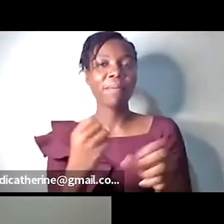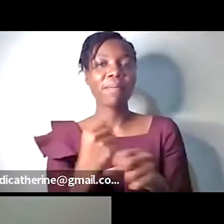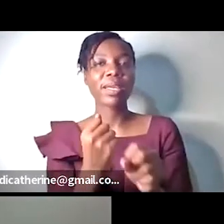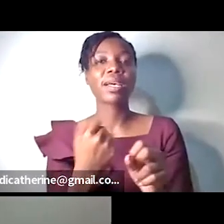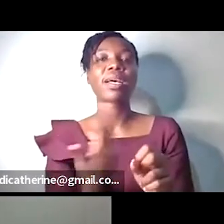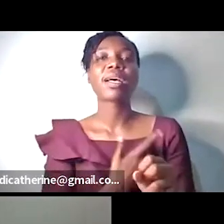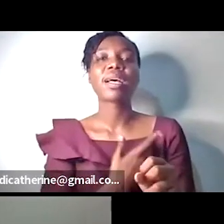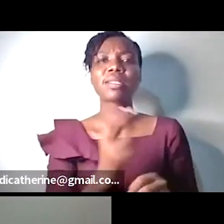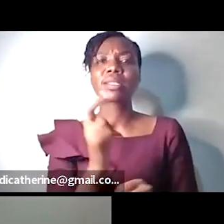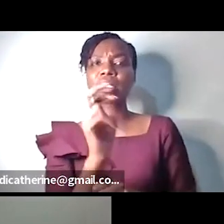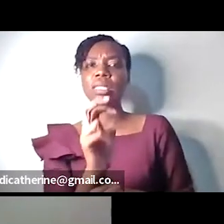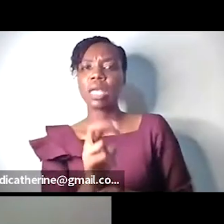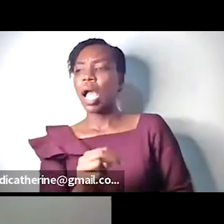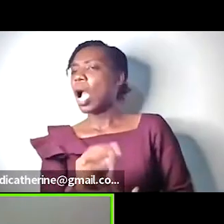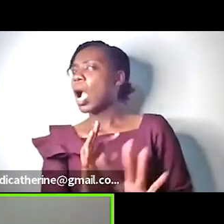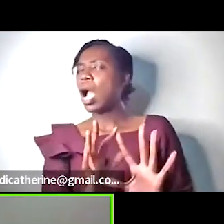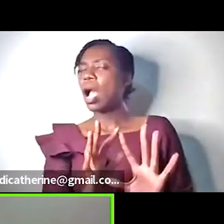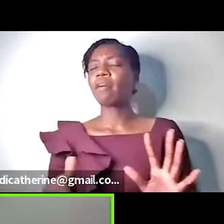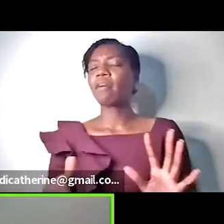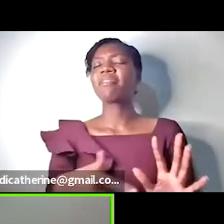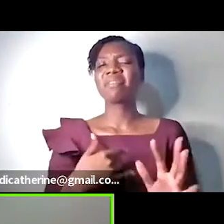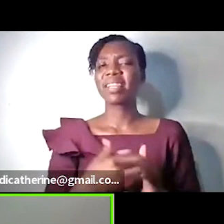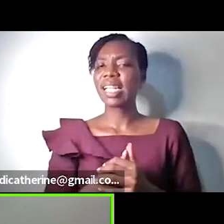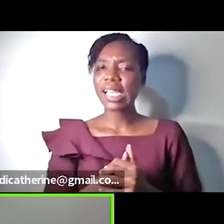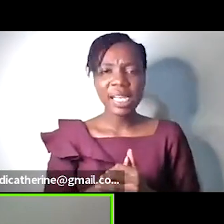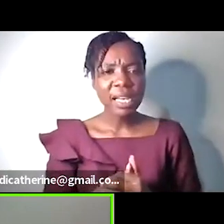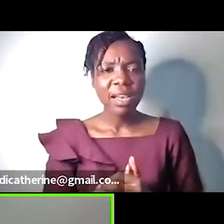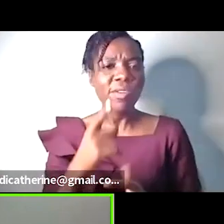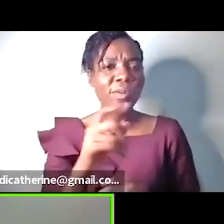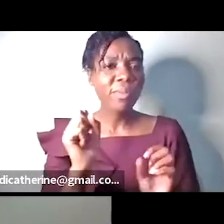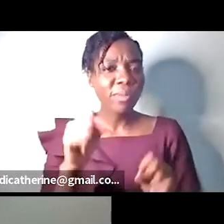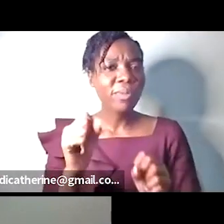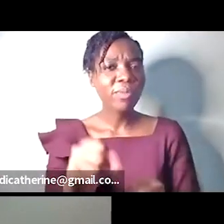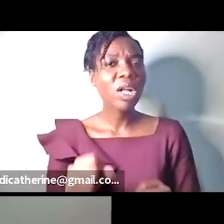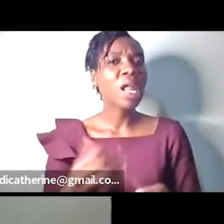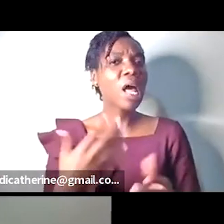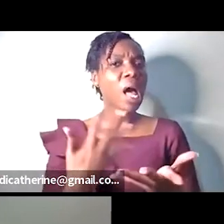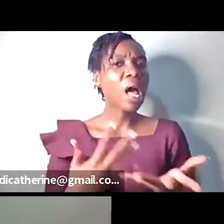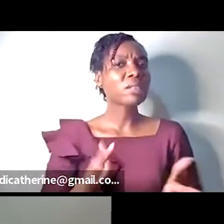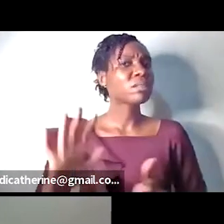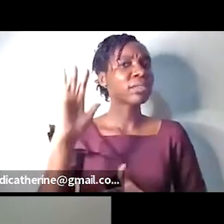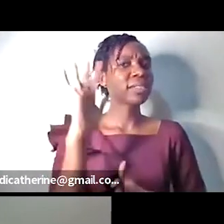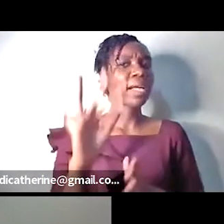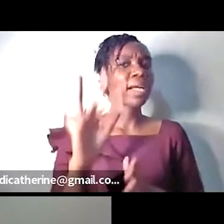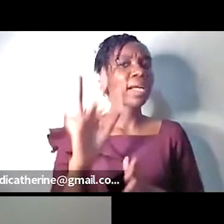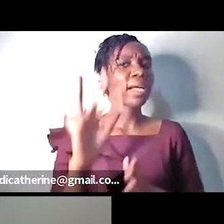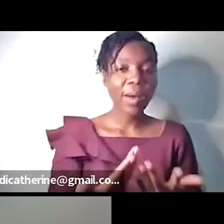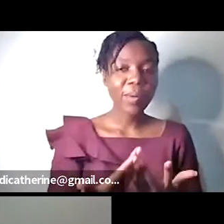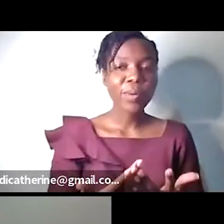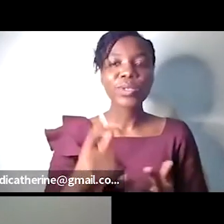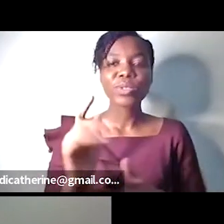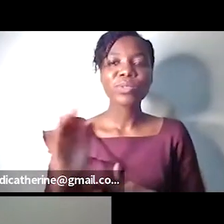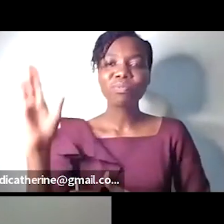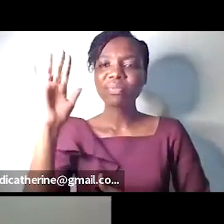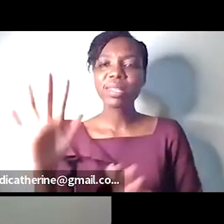Christine and we are like, my God, you're so bold. How do you even put your hand up? How do you like raise your hand? How do